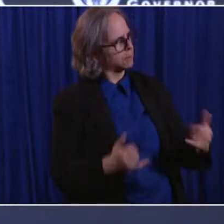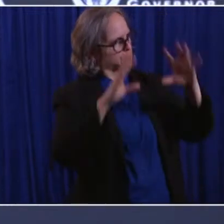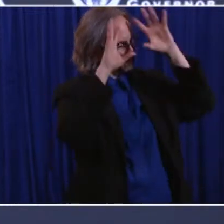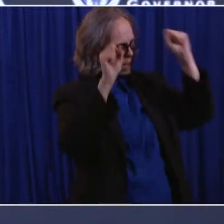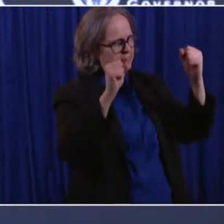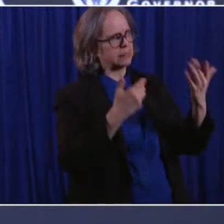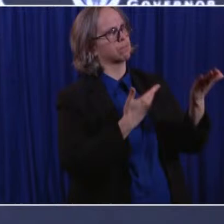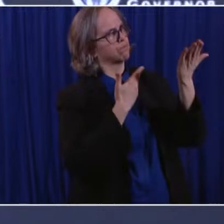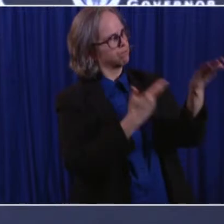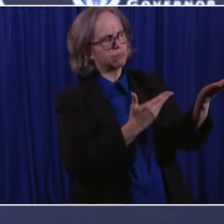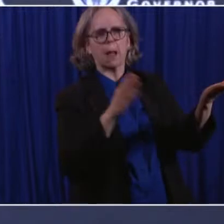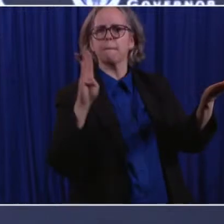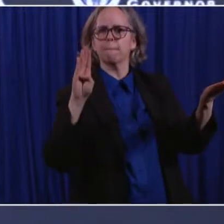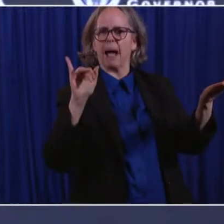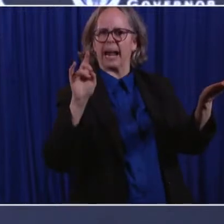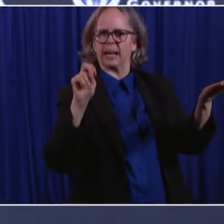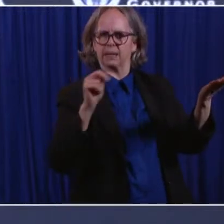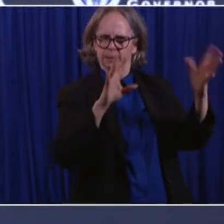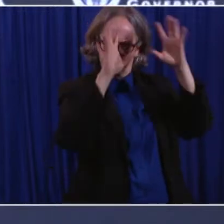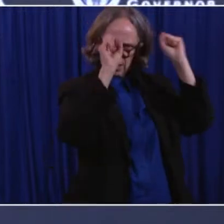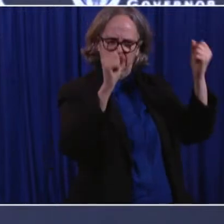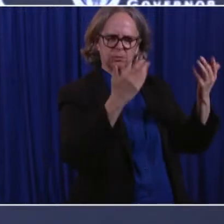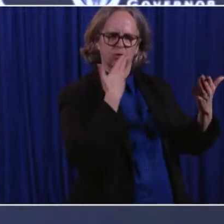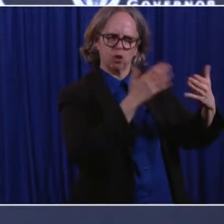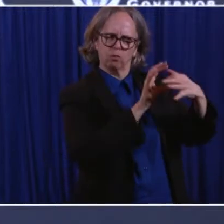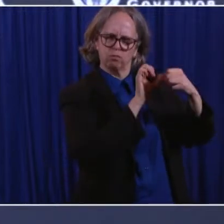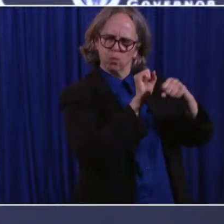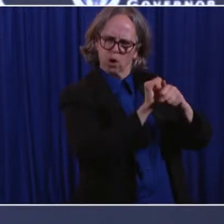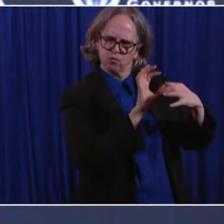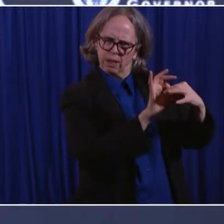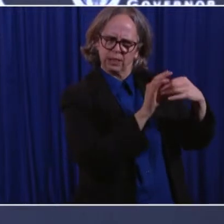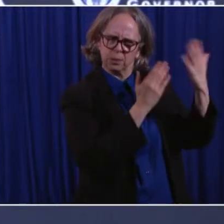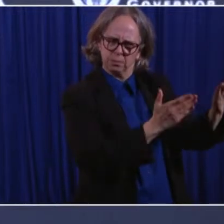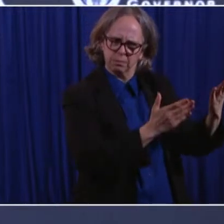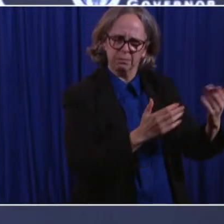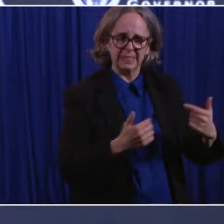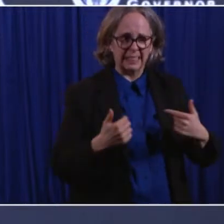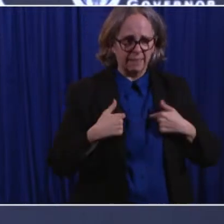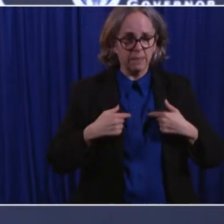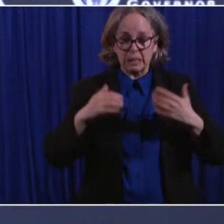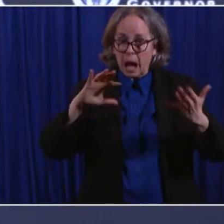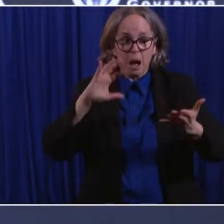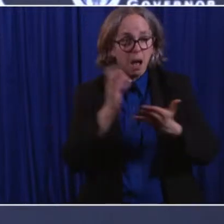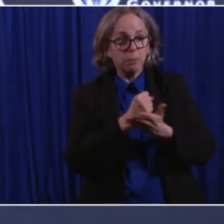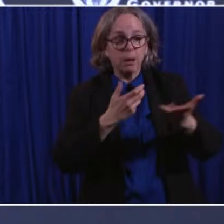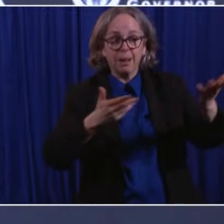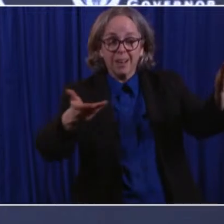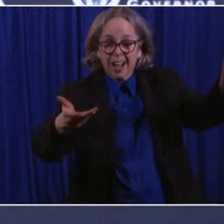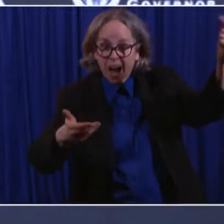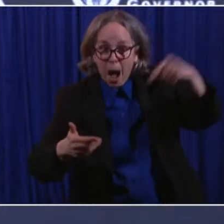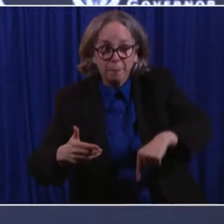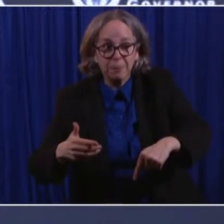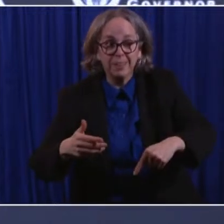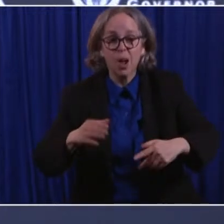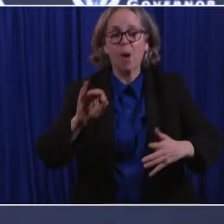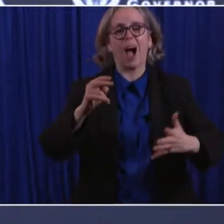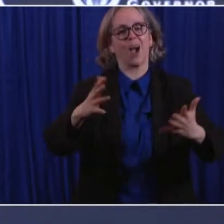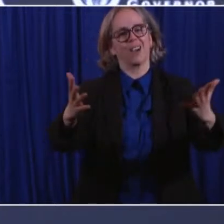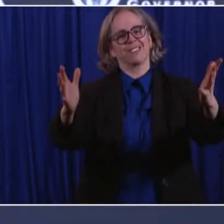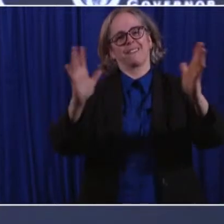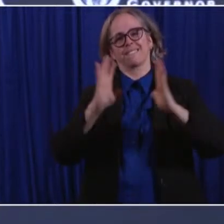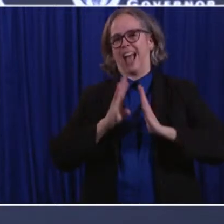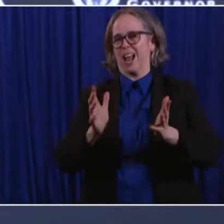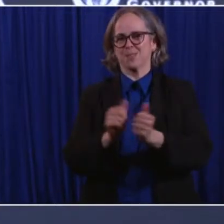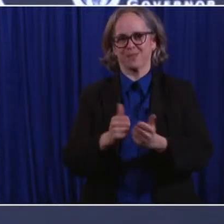welcome the President of the United States to Ohio, I certainly would do that. Well, thank everybody. It's good to be at the Cintas Center. Good to be